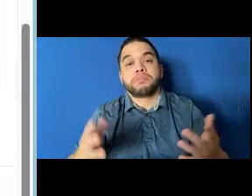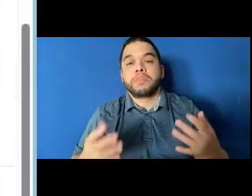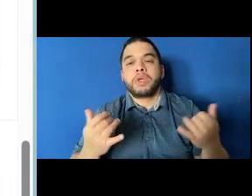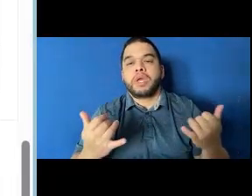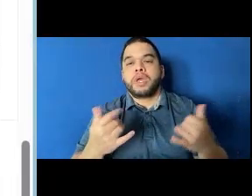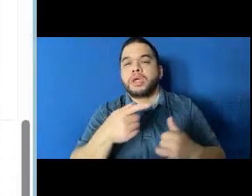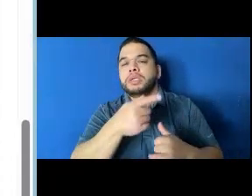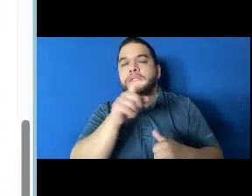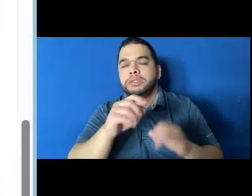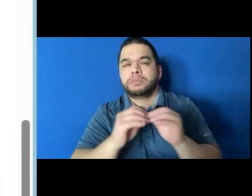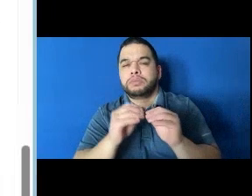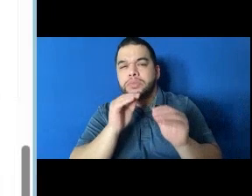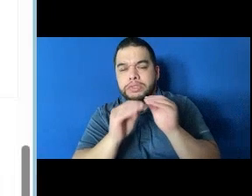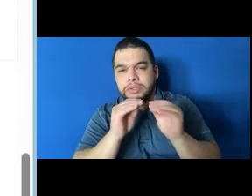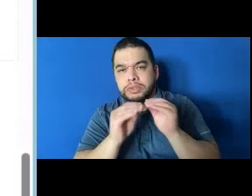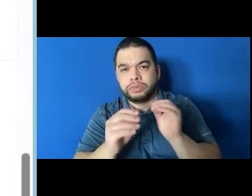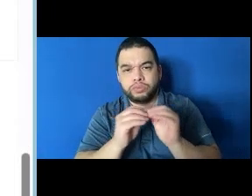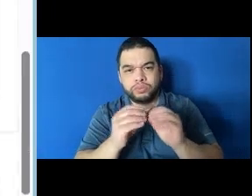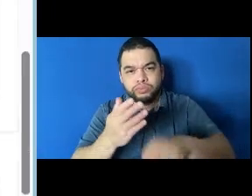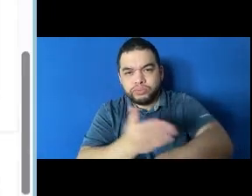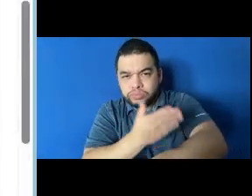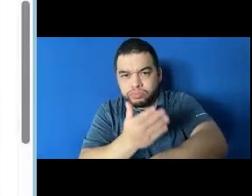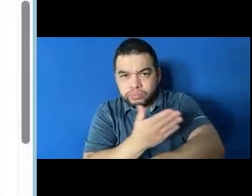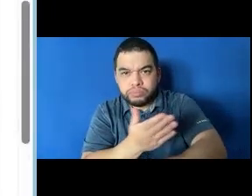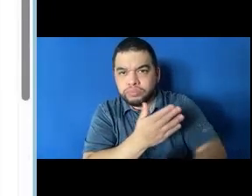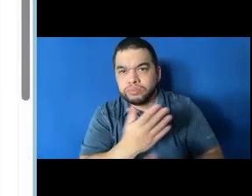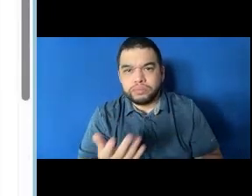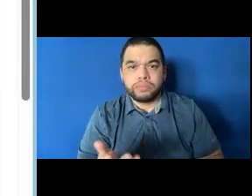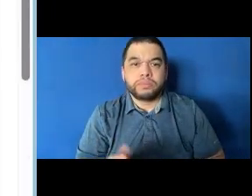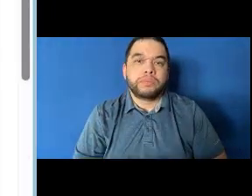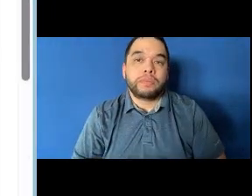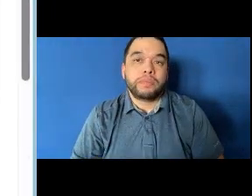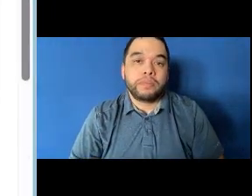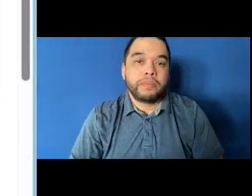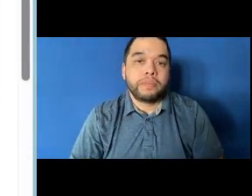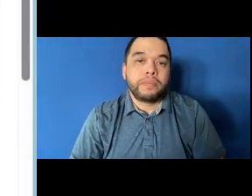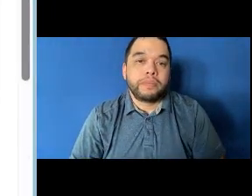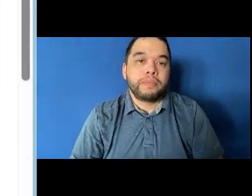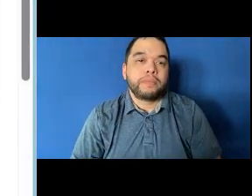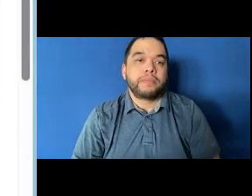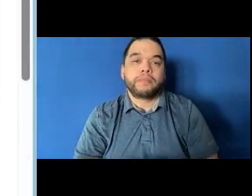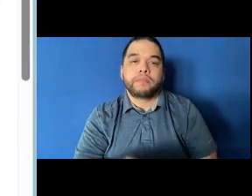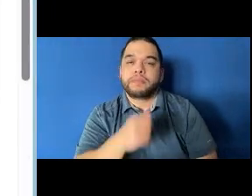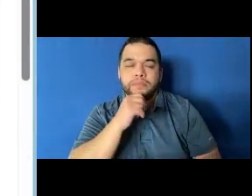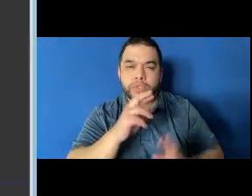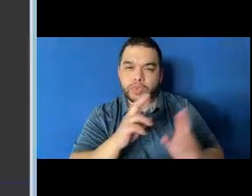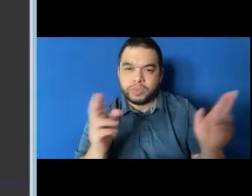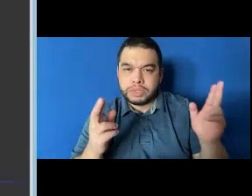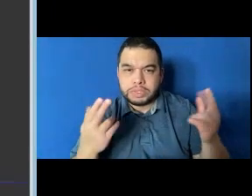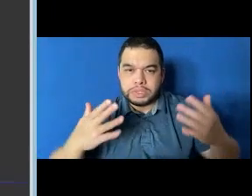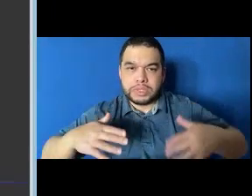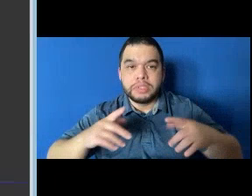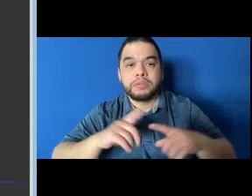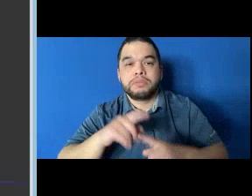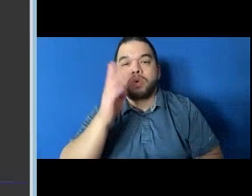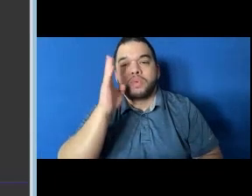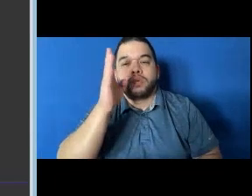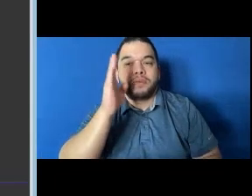so mantenerse más we bien ask en la you información que to tenemos stay more in the de cómo se information está that we have comportando el río and en how estos the river is momentos. behaving at